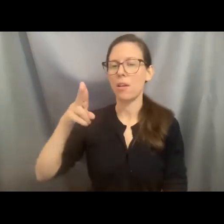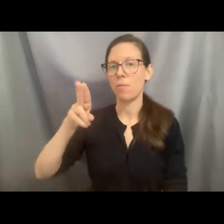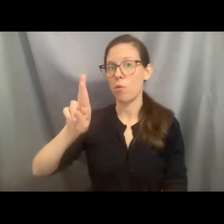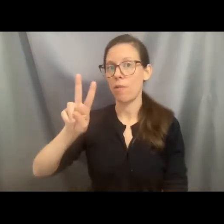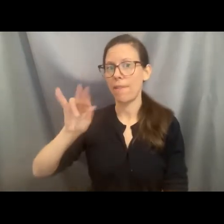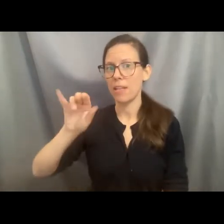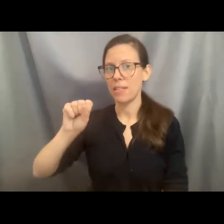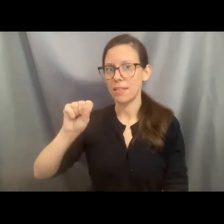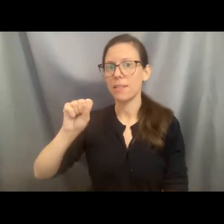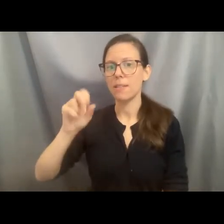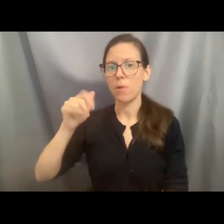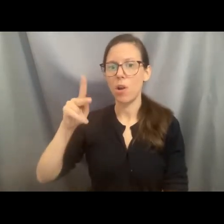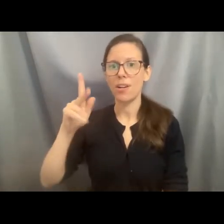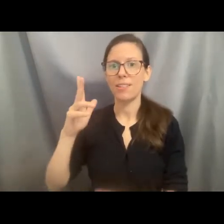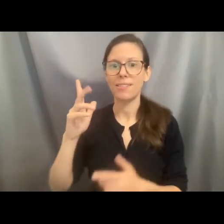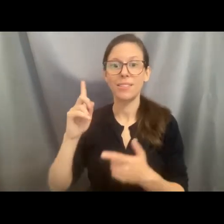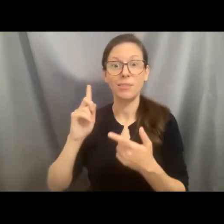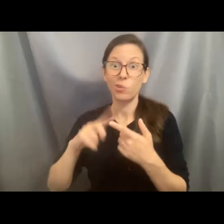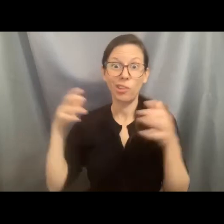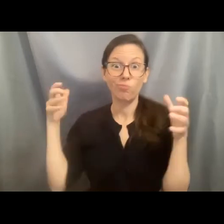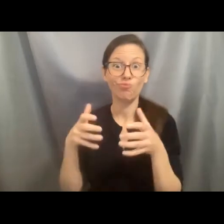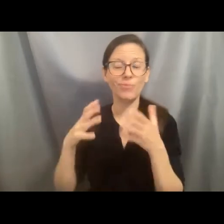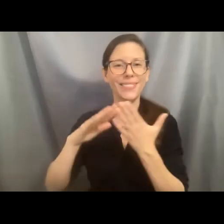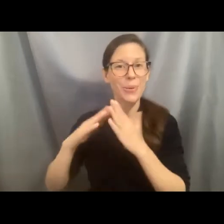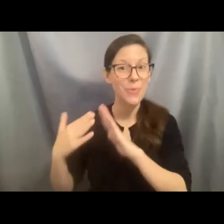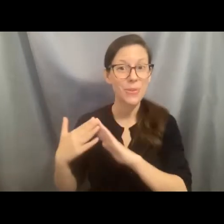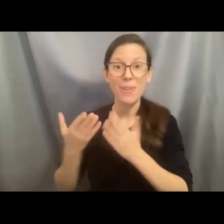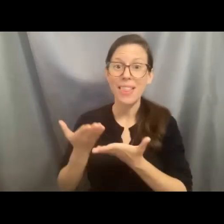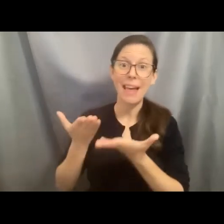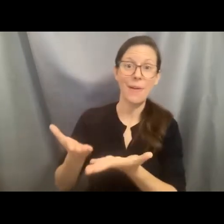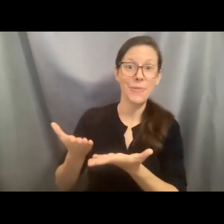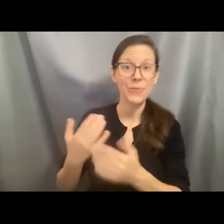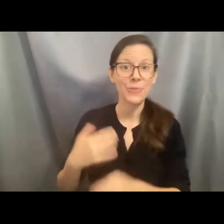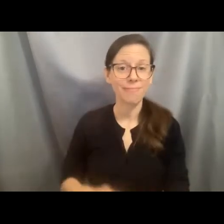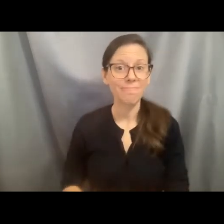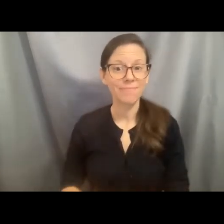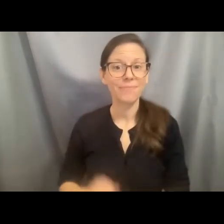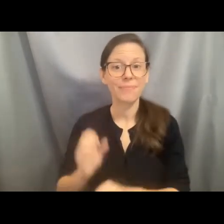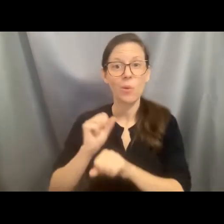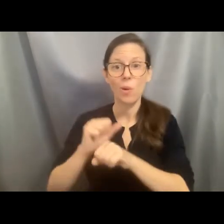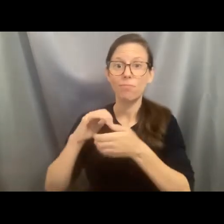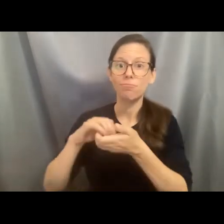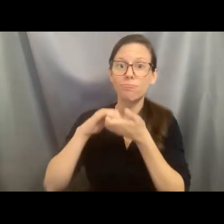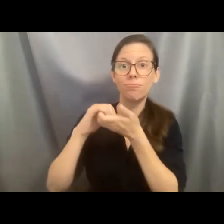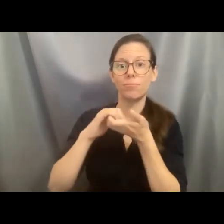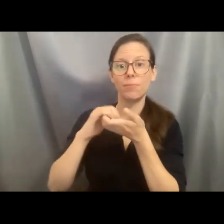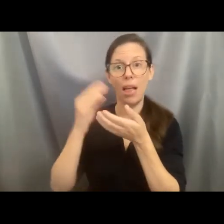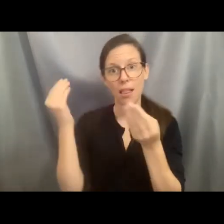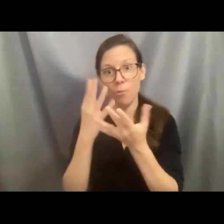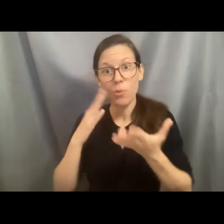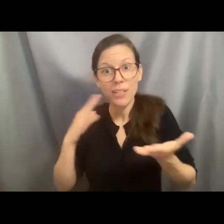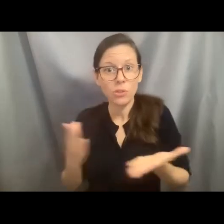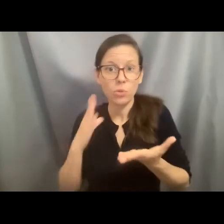to get with our communities and be present and work with them and let them know that we're here to